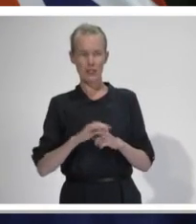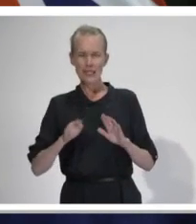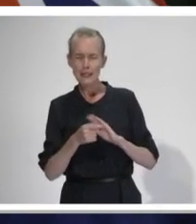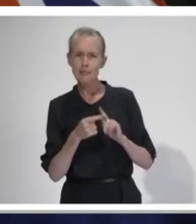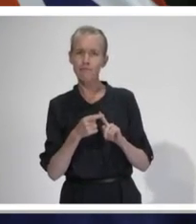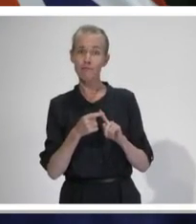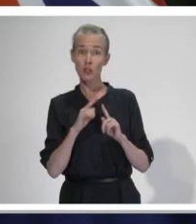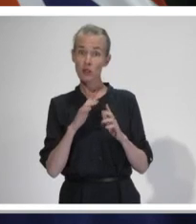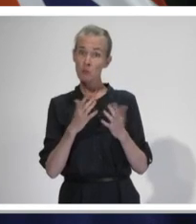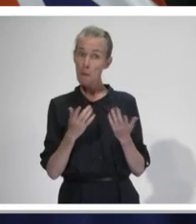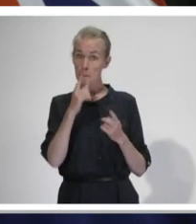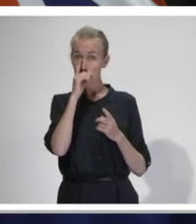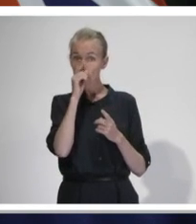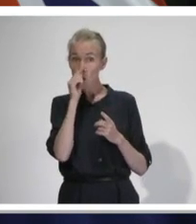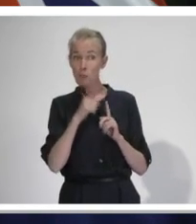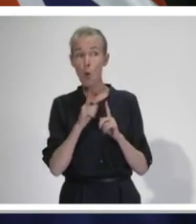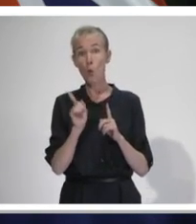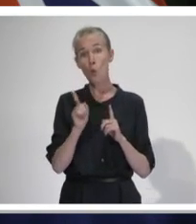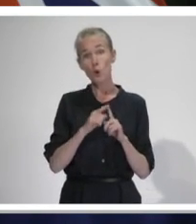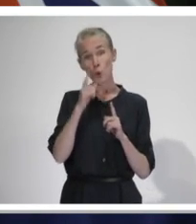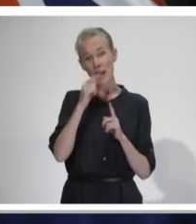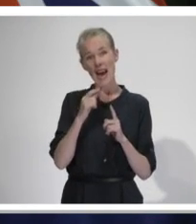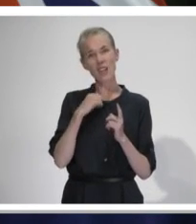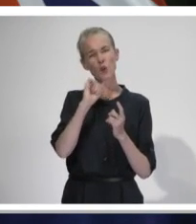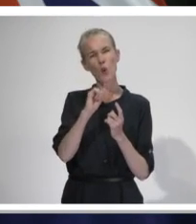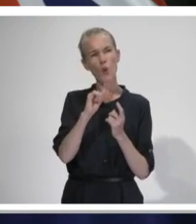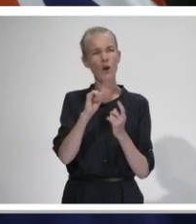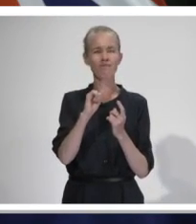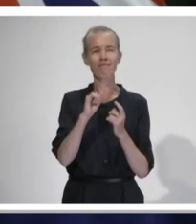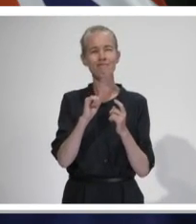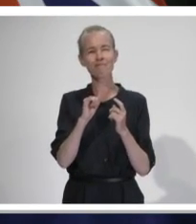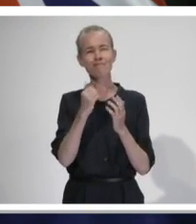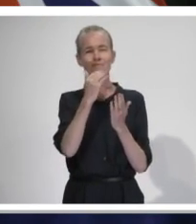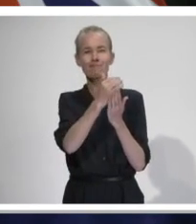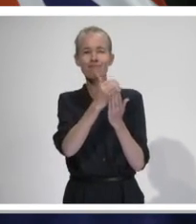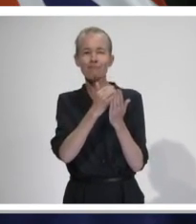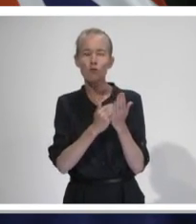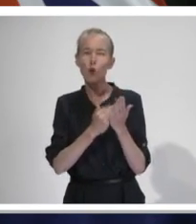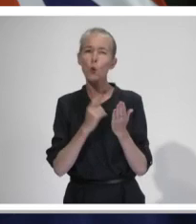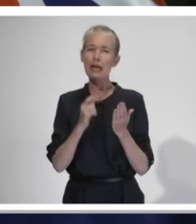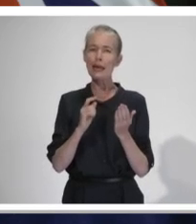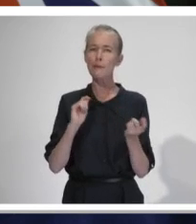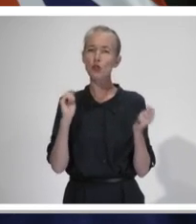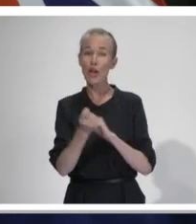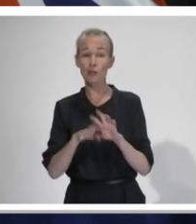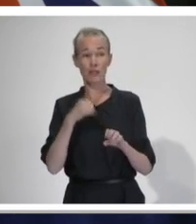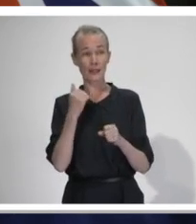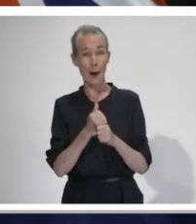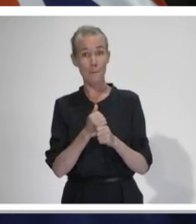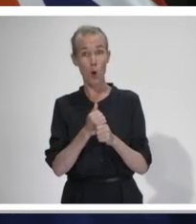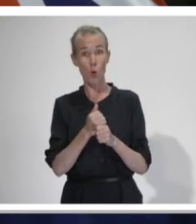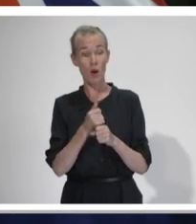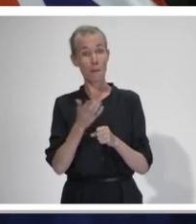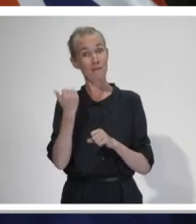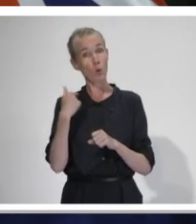it's voluntary, or could you do staggered rollouts? I mean, could you change that system if those issues continue to arise in these discussions? Well, the point of consultation